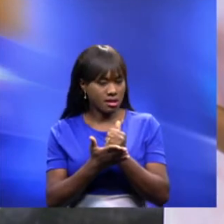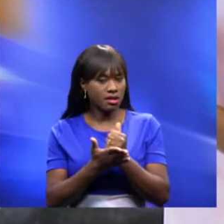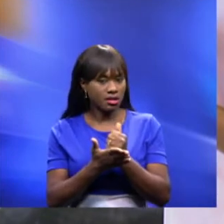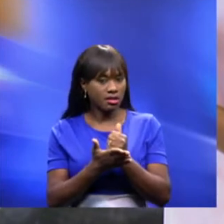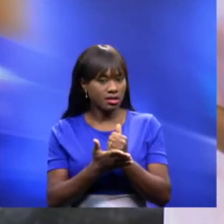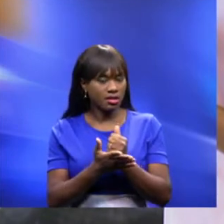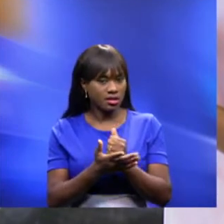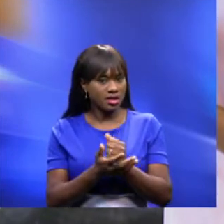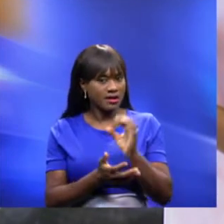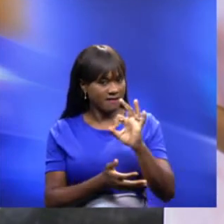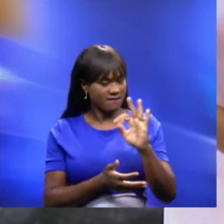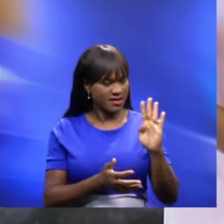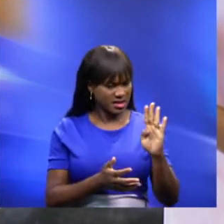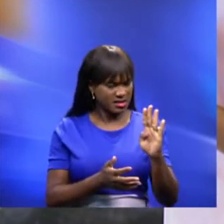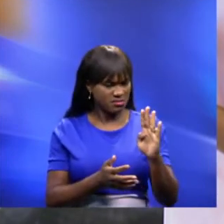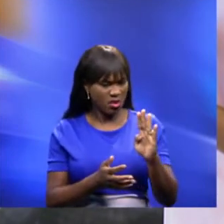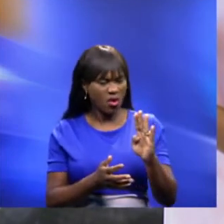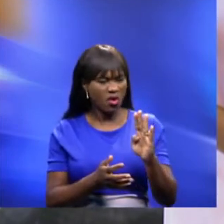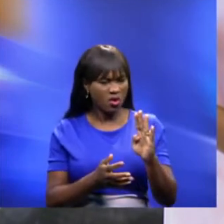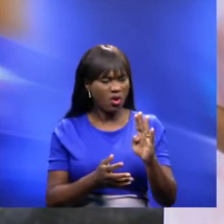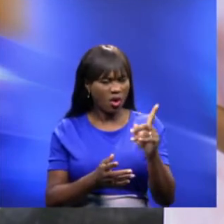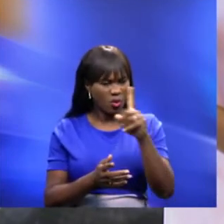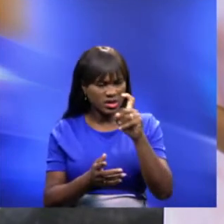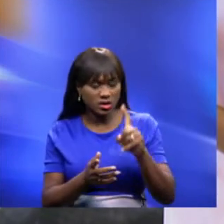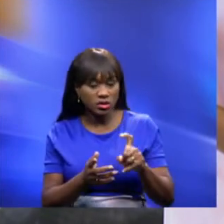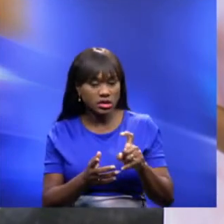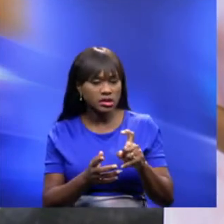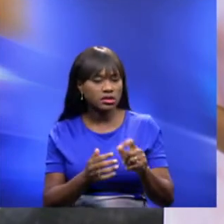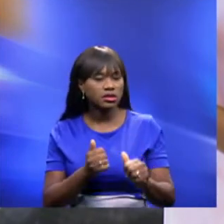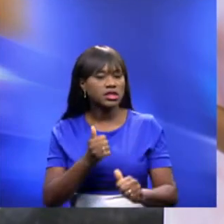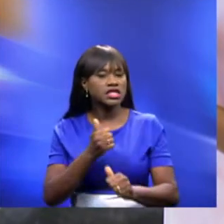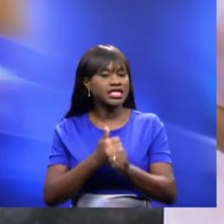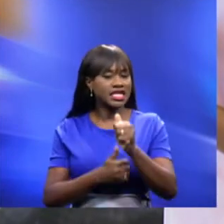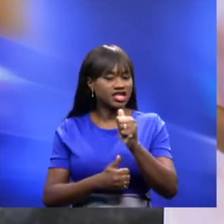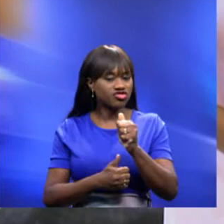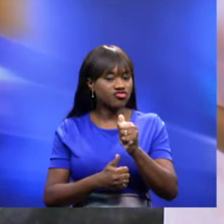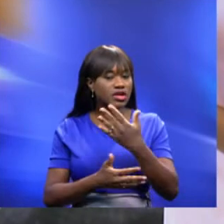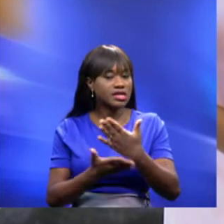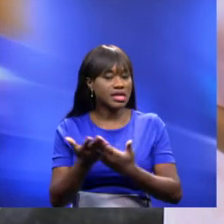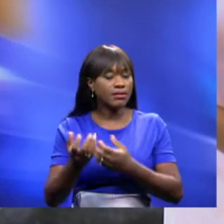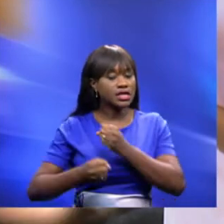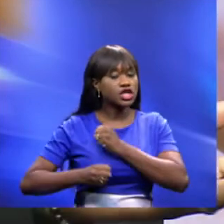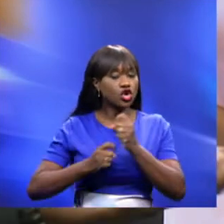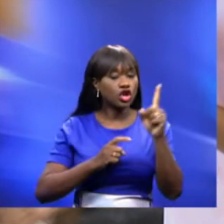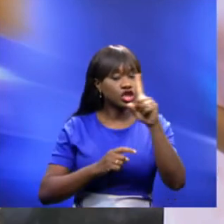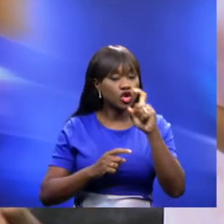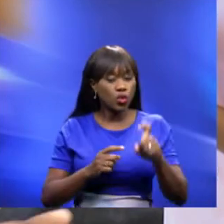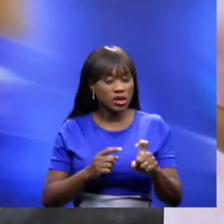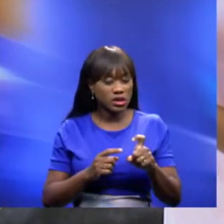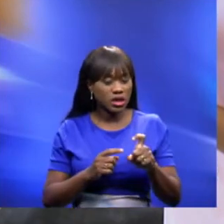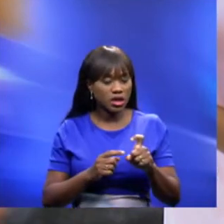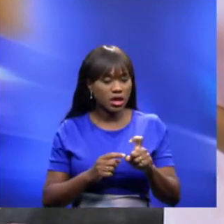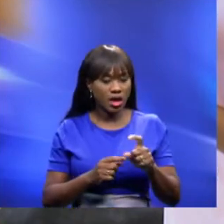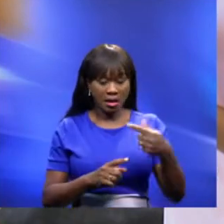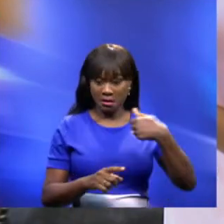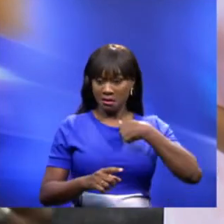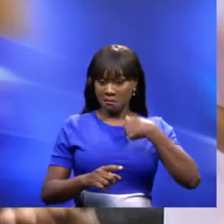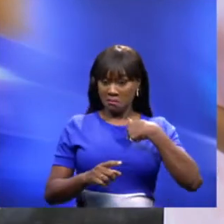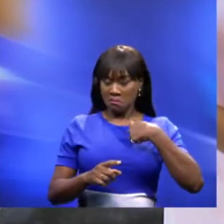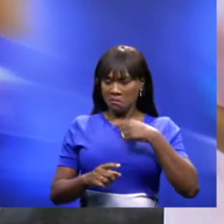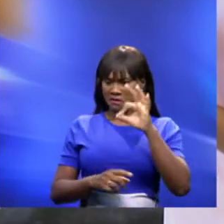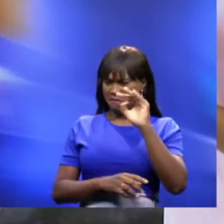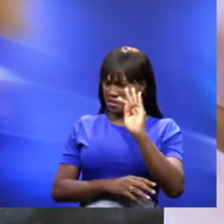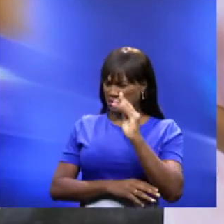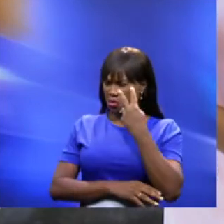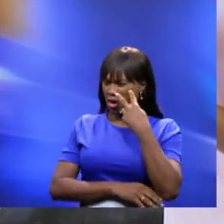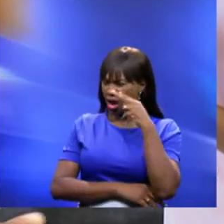tends to ask these questions. You may have some security questions, and those are some of the security questions. So I was on Facebook looking at this, so sometimes I go